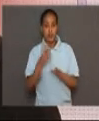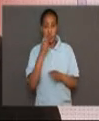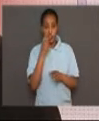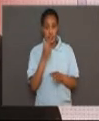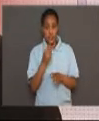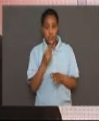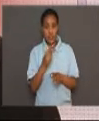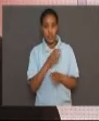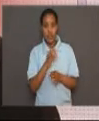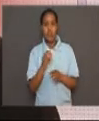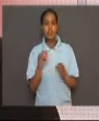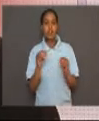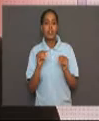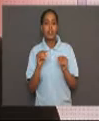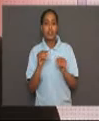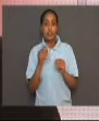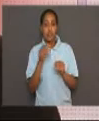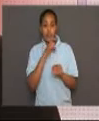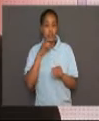infusible and insoluble.